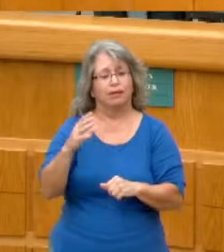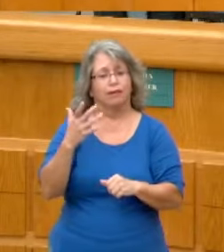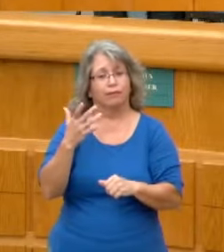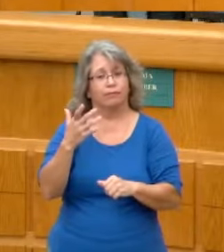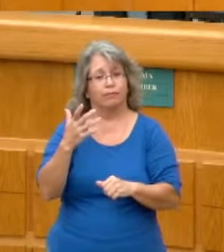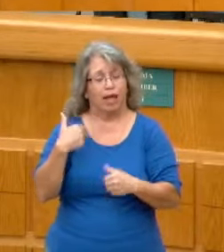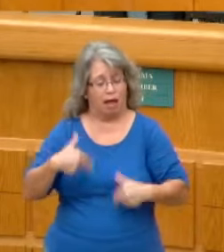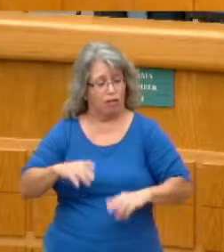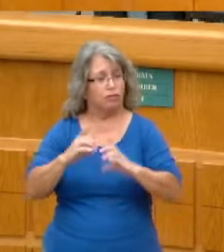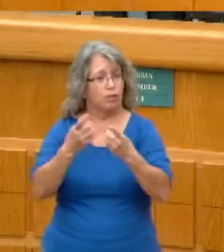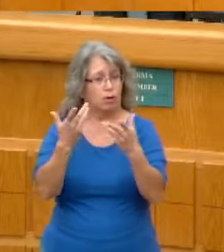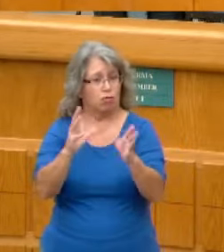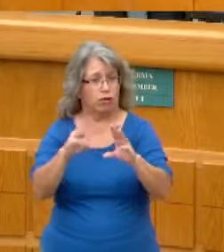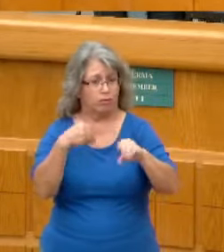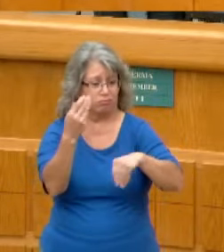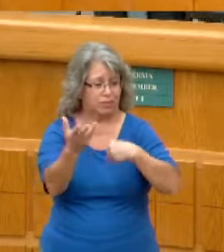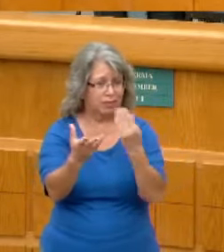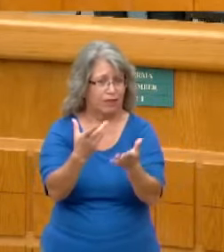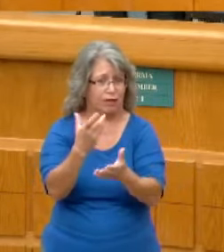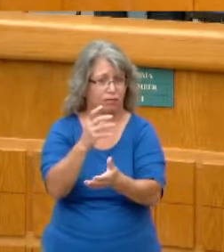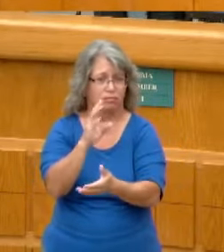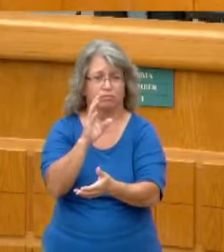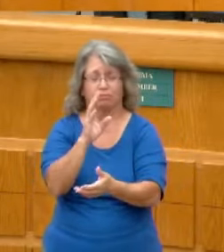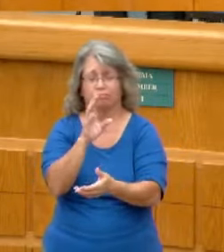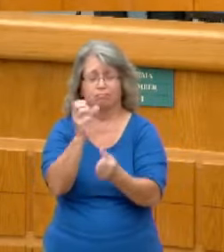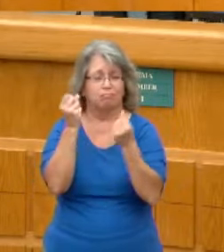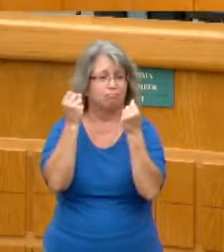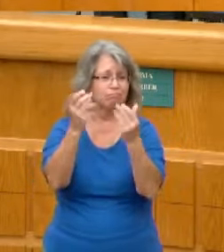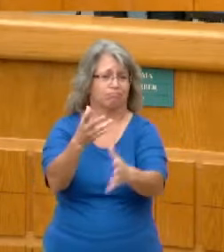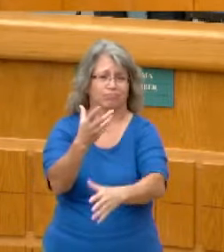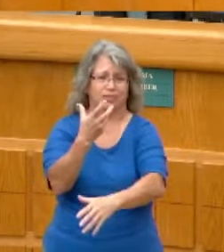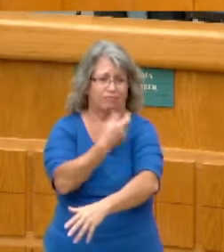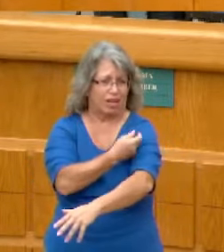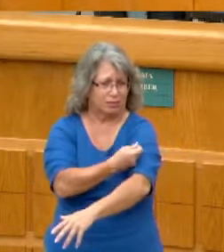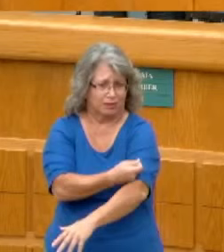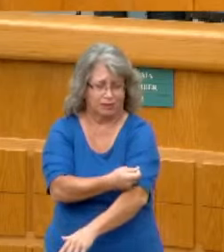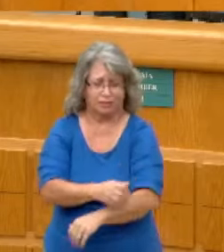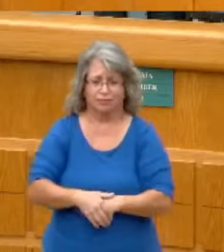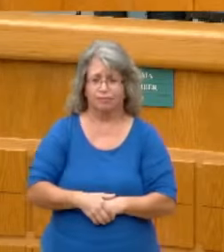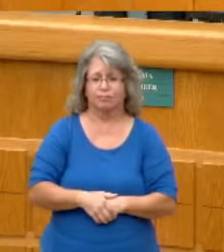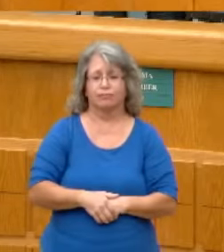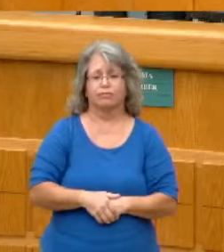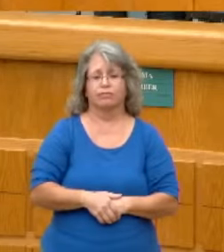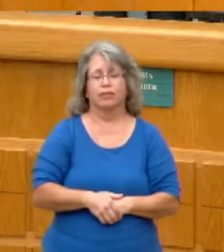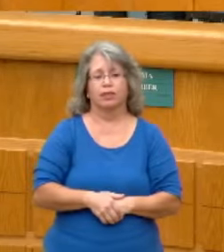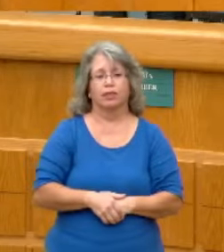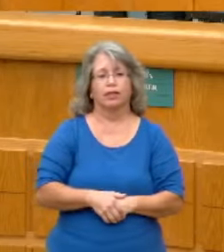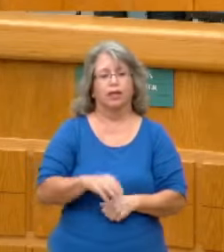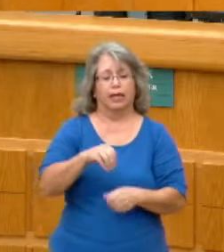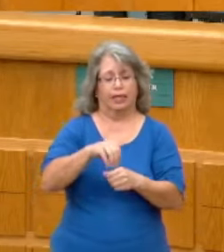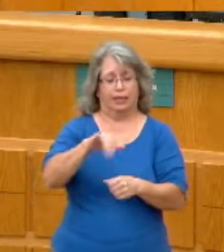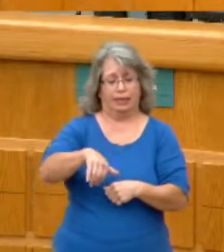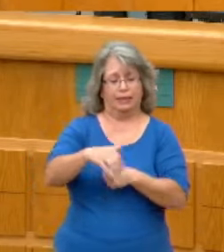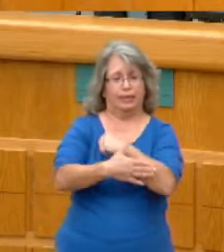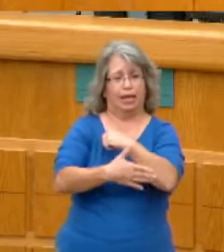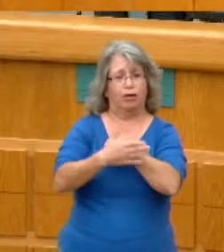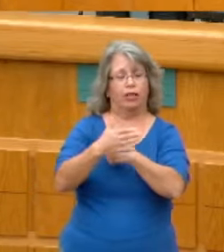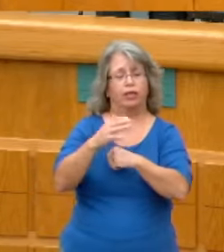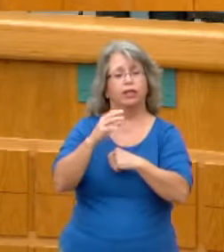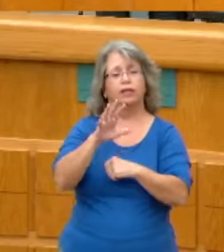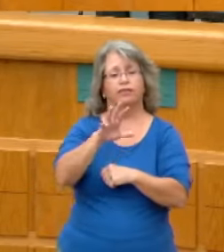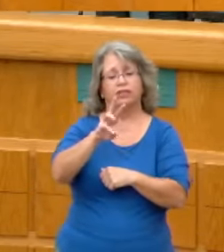153,000 vaccinations. In Nueces County, 54% of people who are 12 and older are